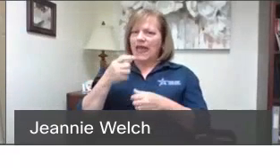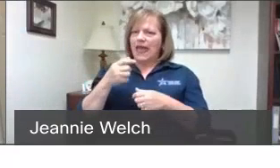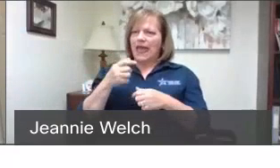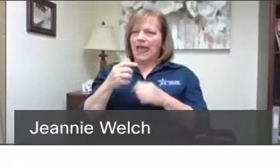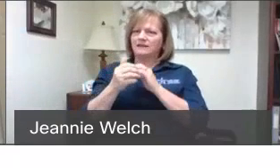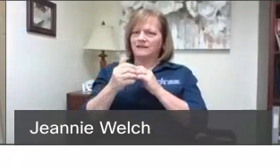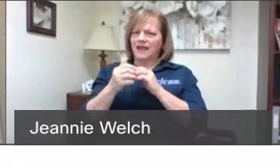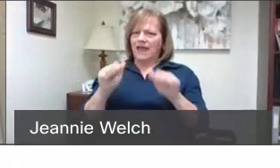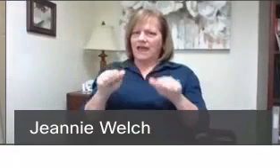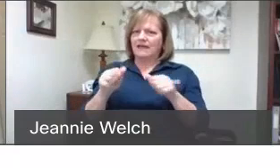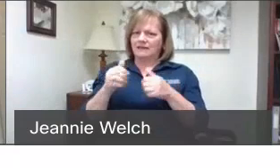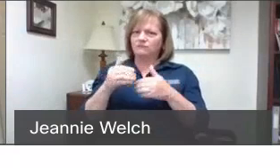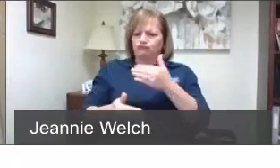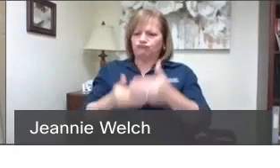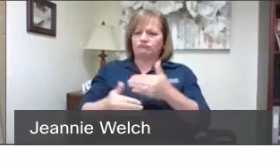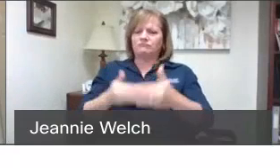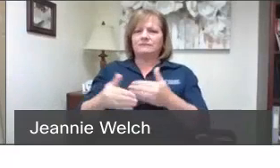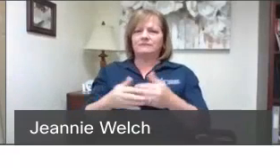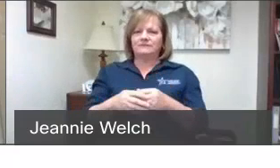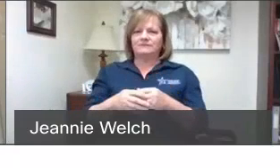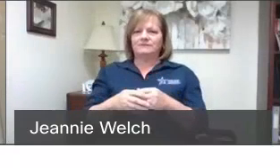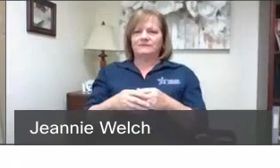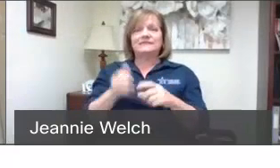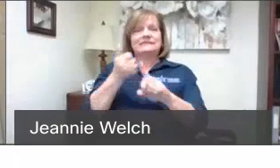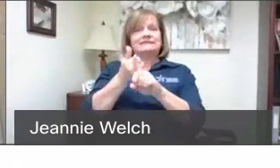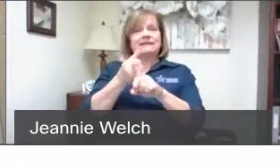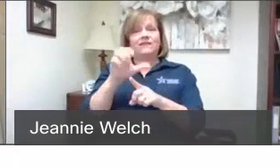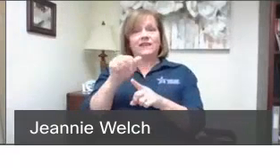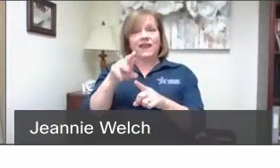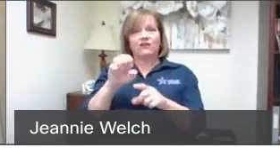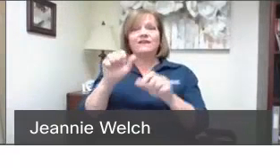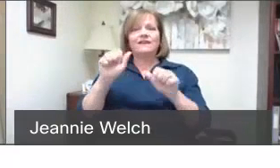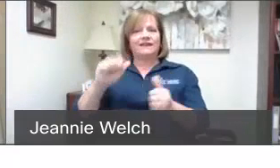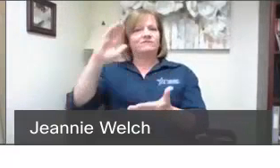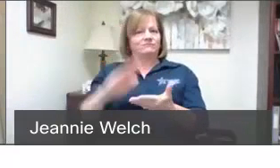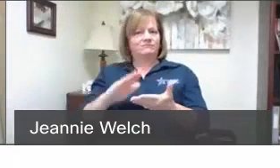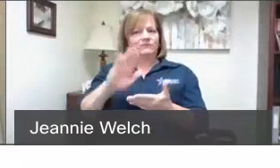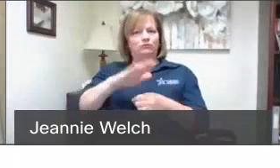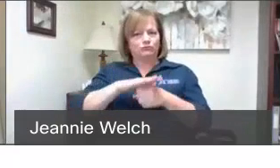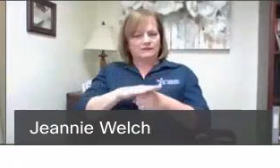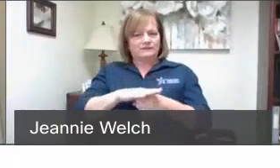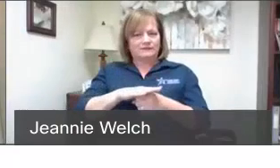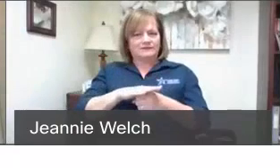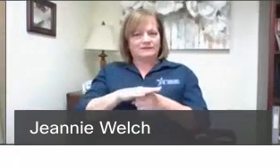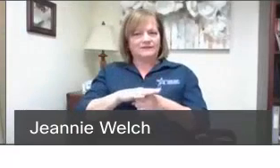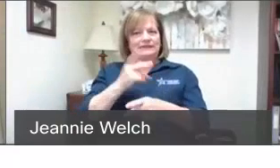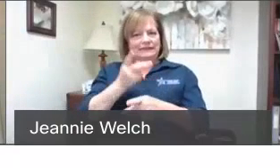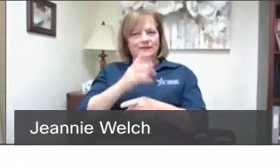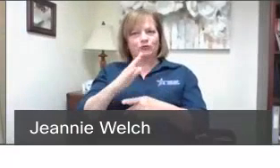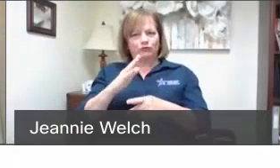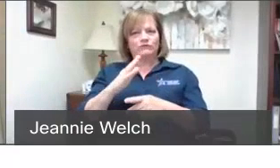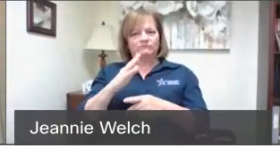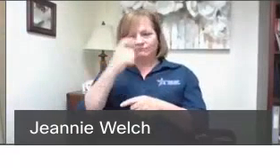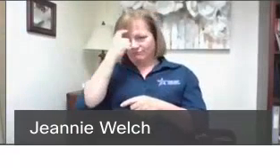basically, self-care can reduce our stress and enhance our quality of life. Research shows that in addition,